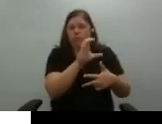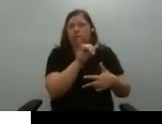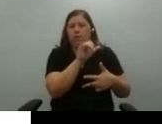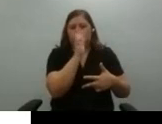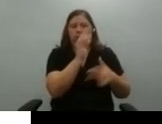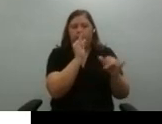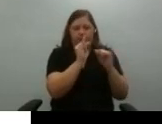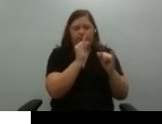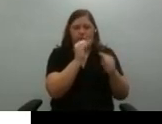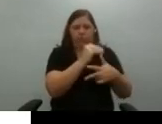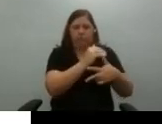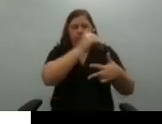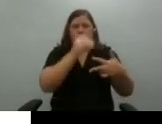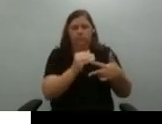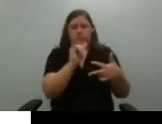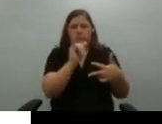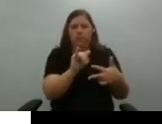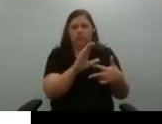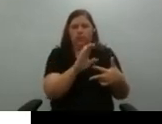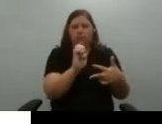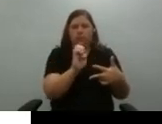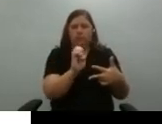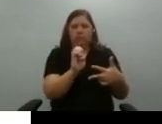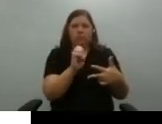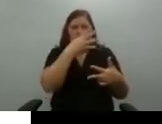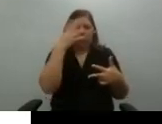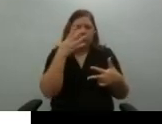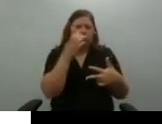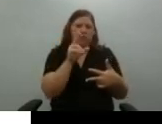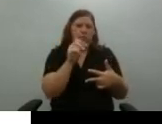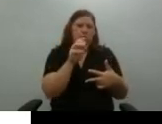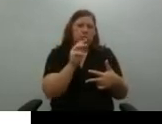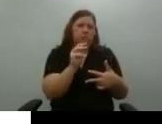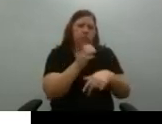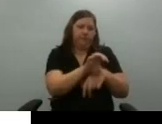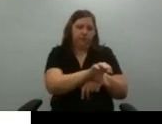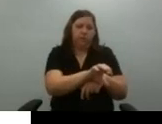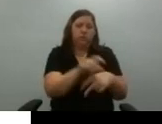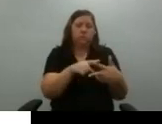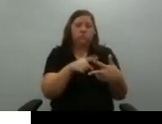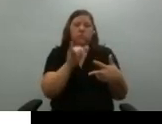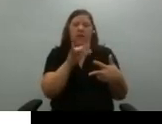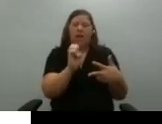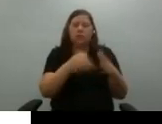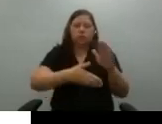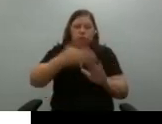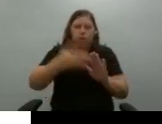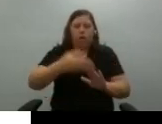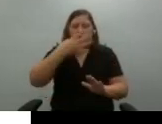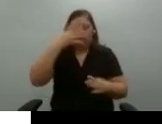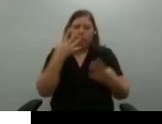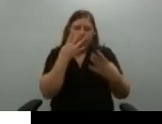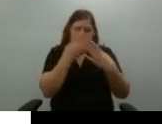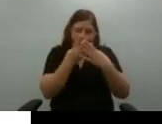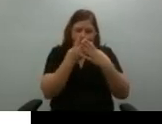is Immigration and Customs Enforcement, or ICE. ICE is in charge of running immigration detention centers and also